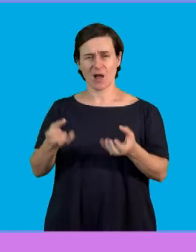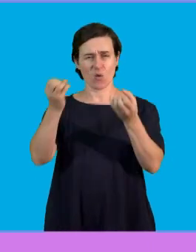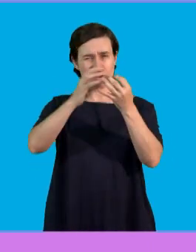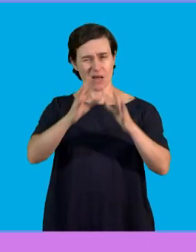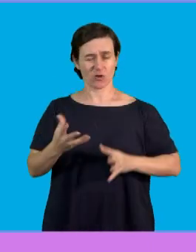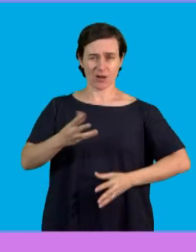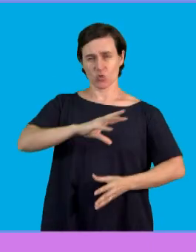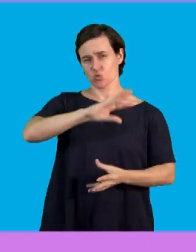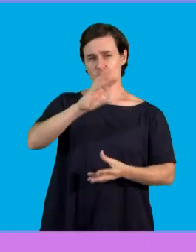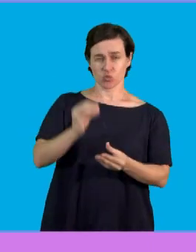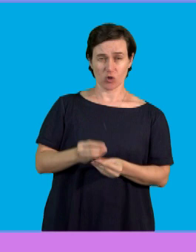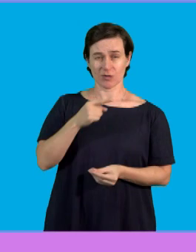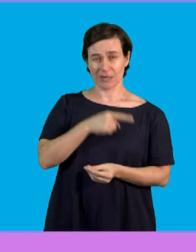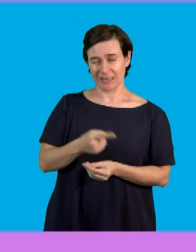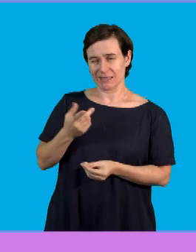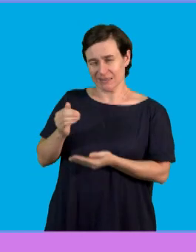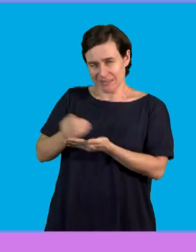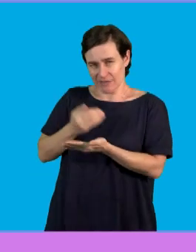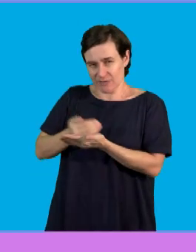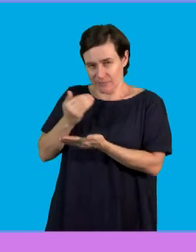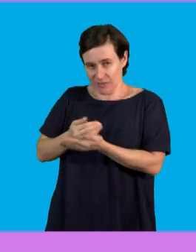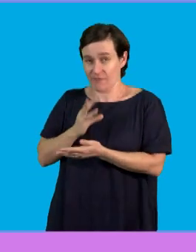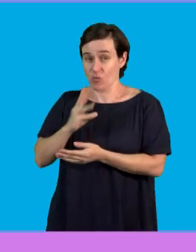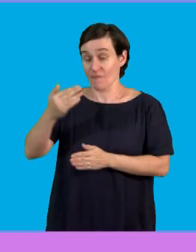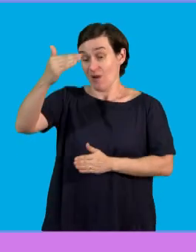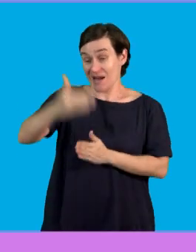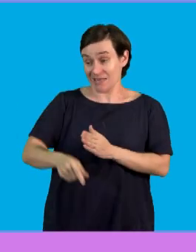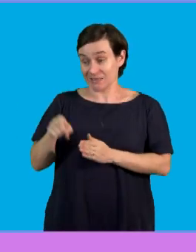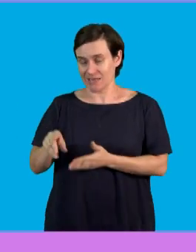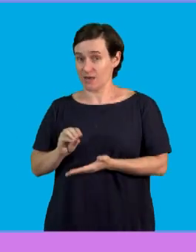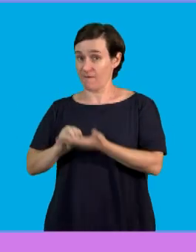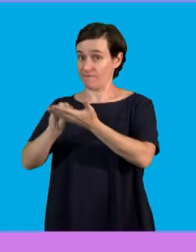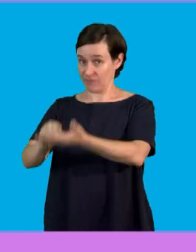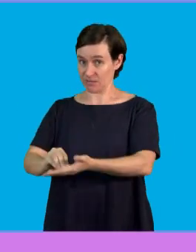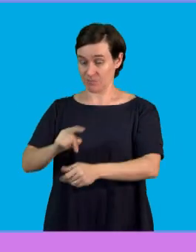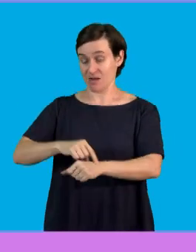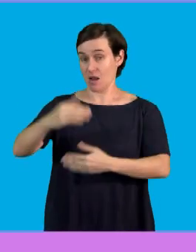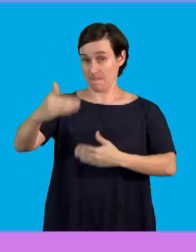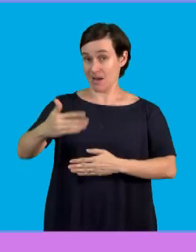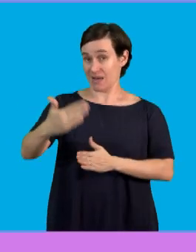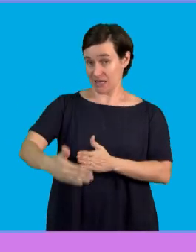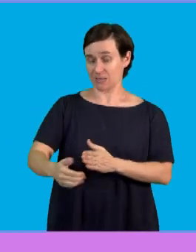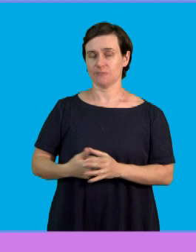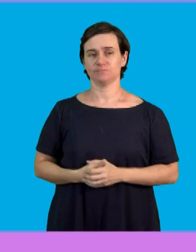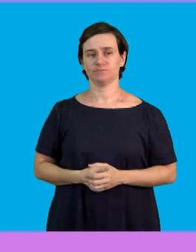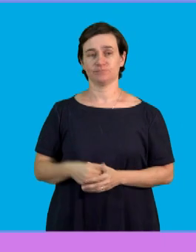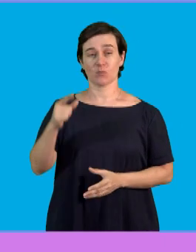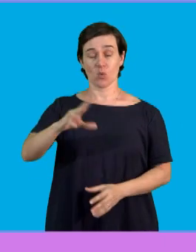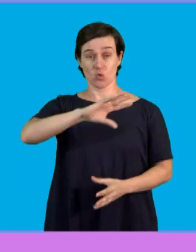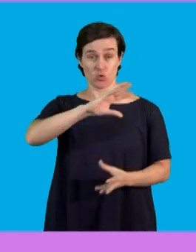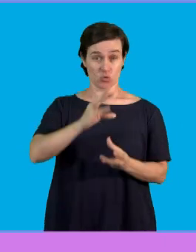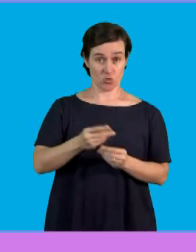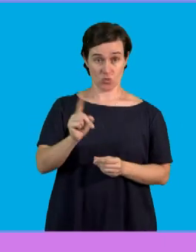the total amount that will be accumulated at the end of this investment. So we have a